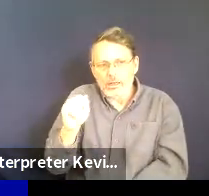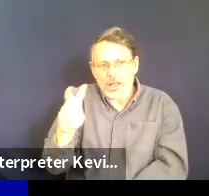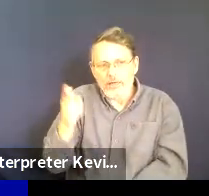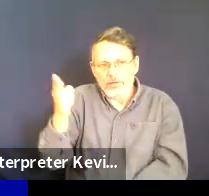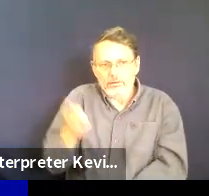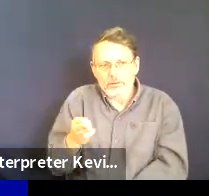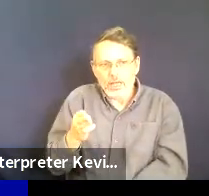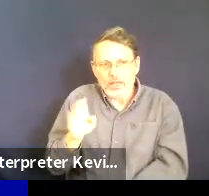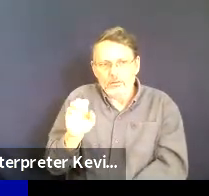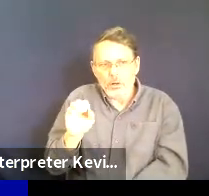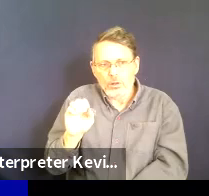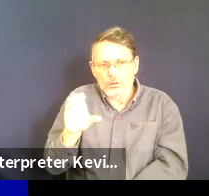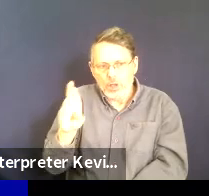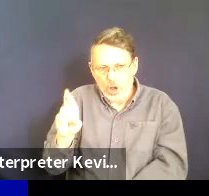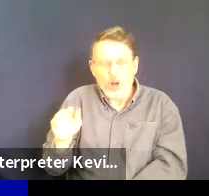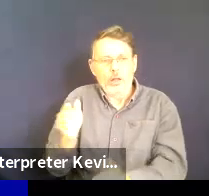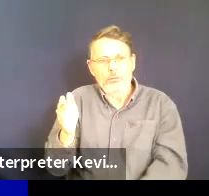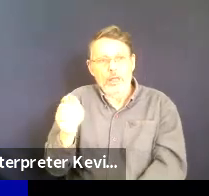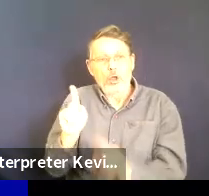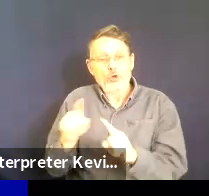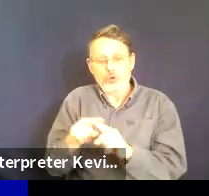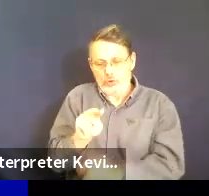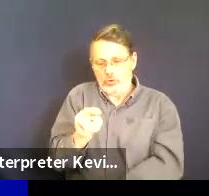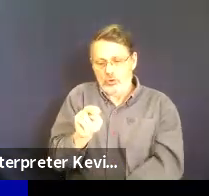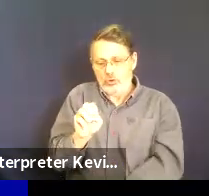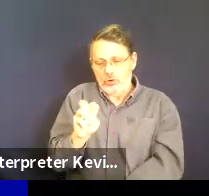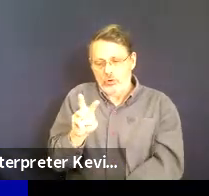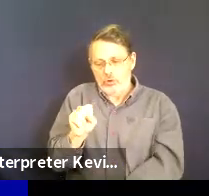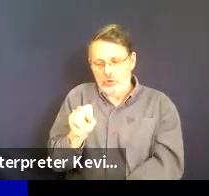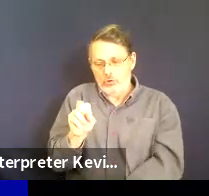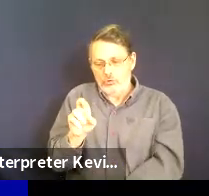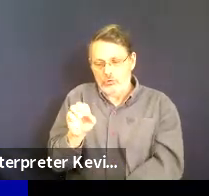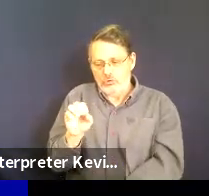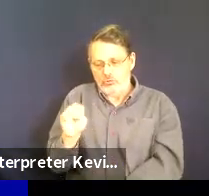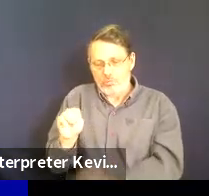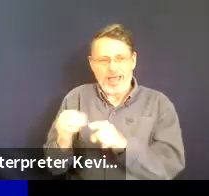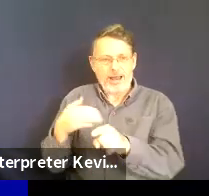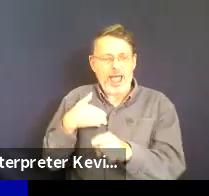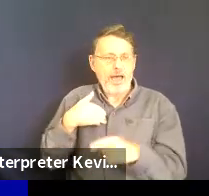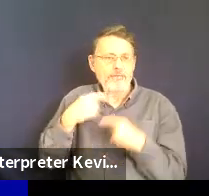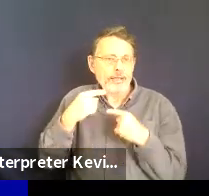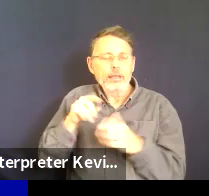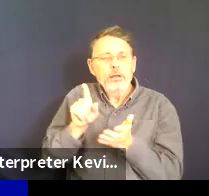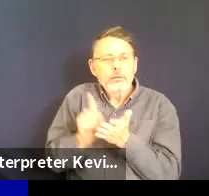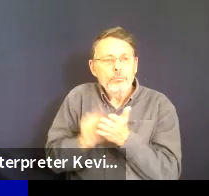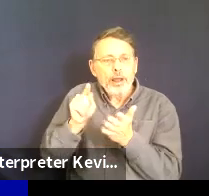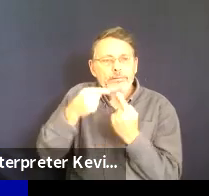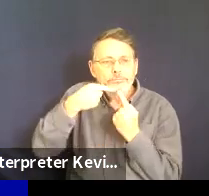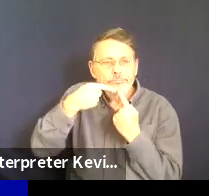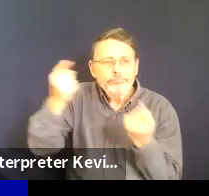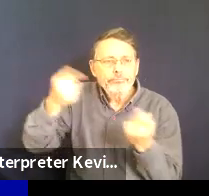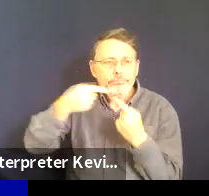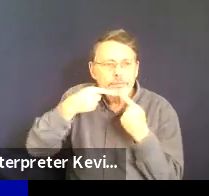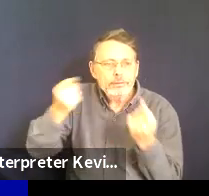hhs.gov/OCR and then you go to newsroom, that contains the press releases and the copies of